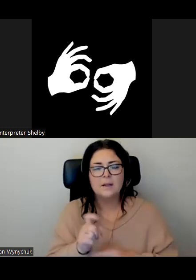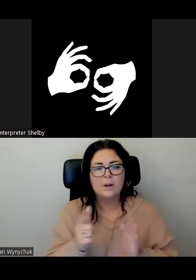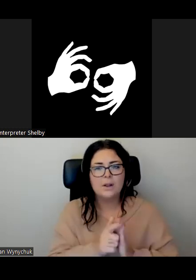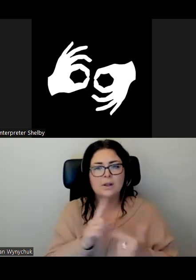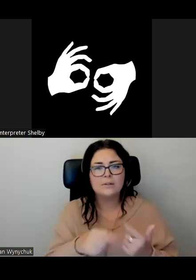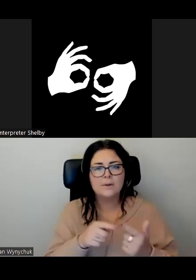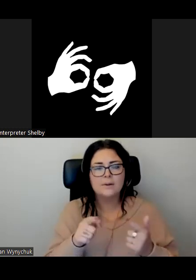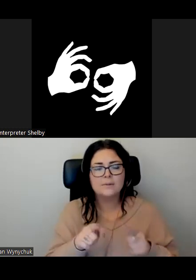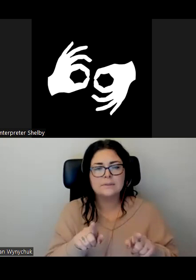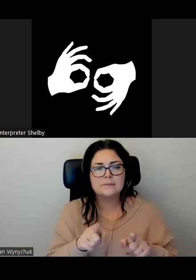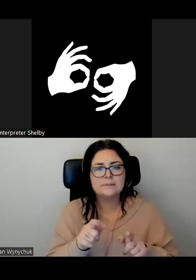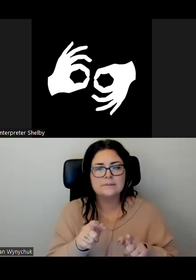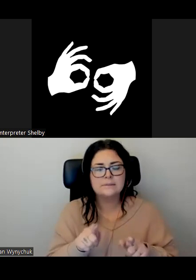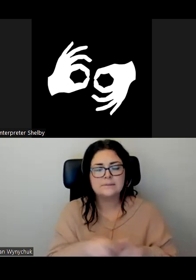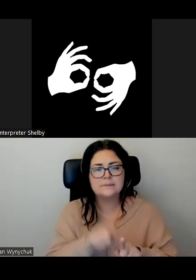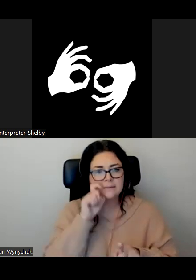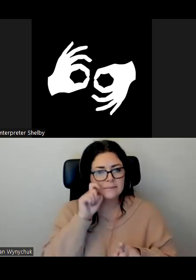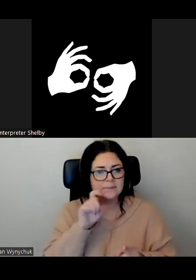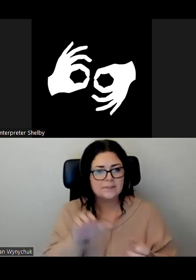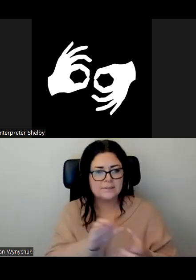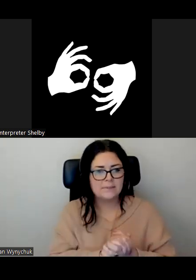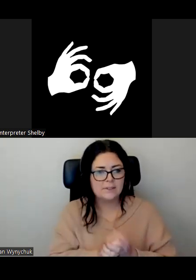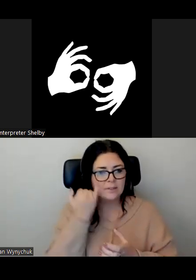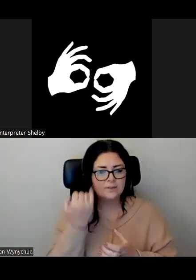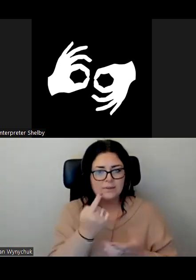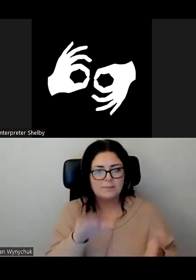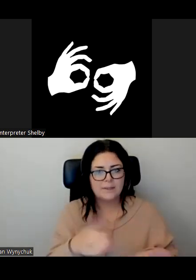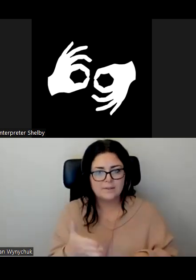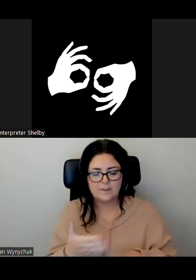marriages if somebody passes away? Same as in